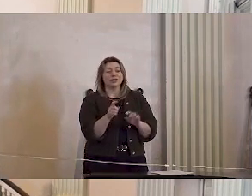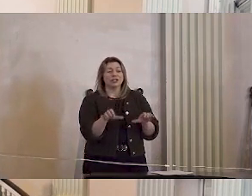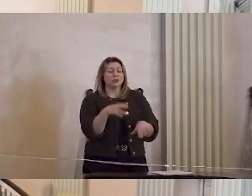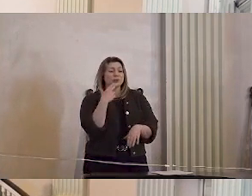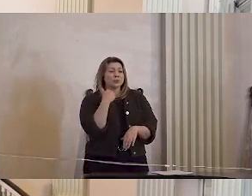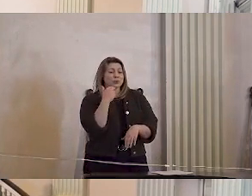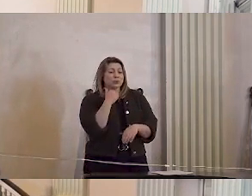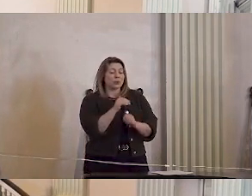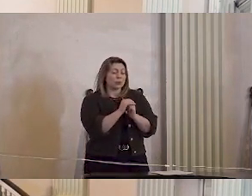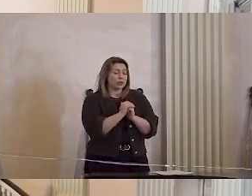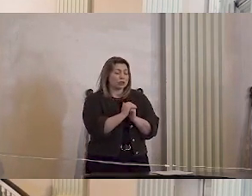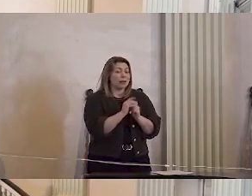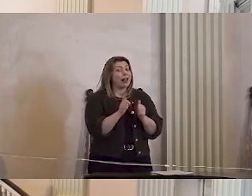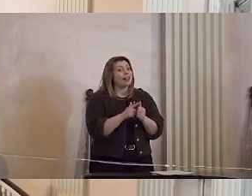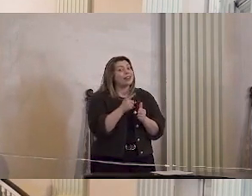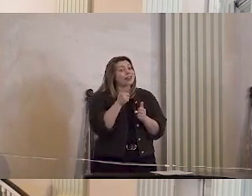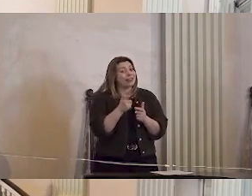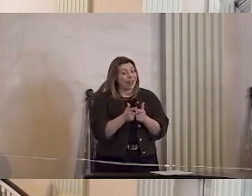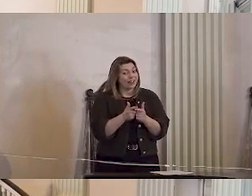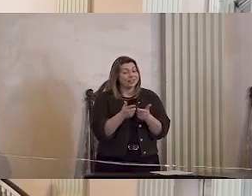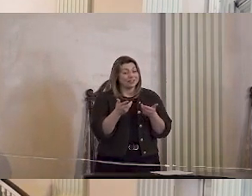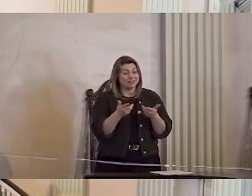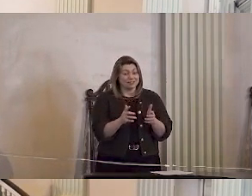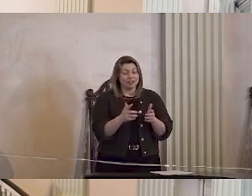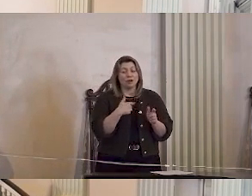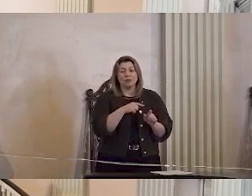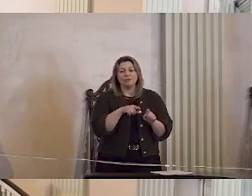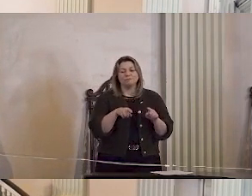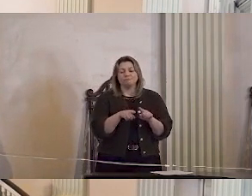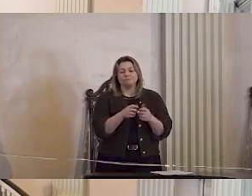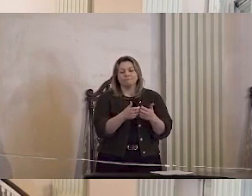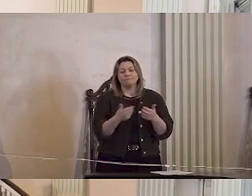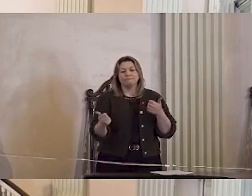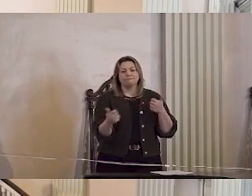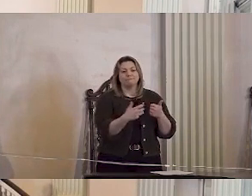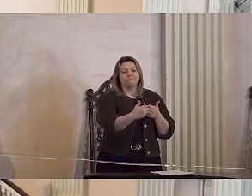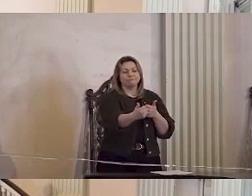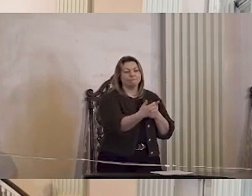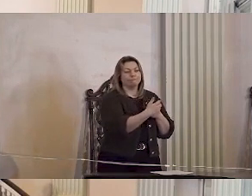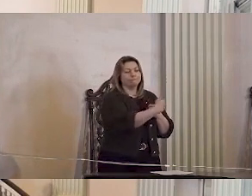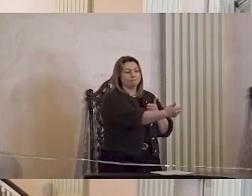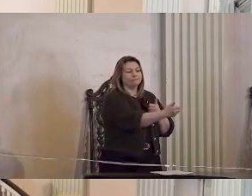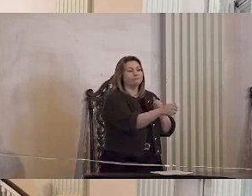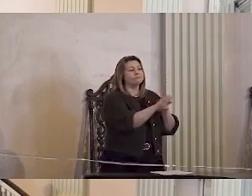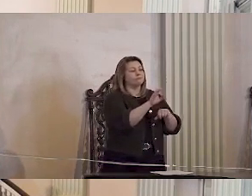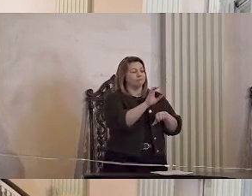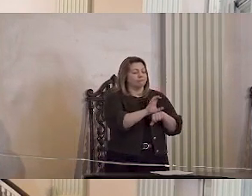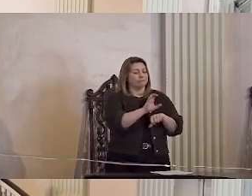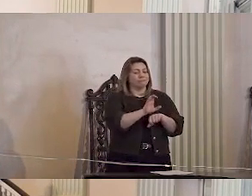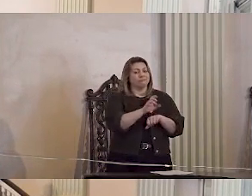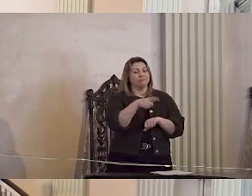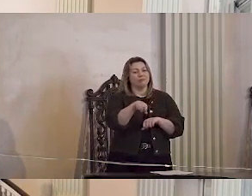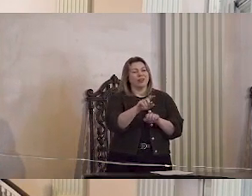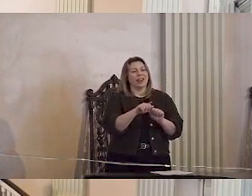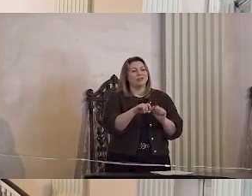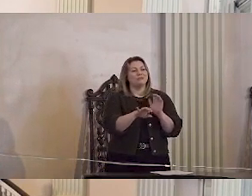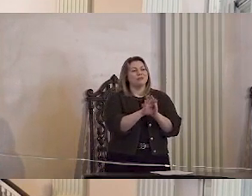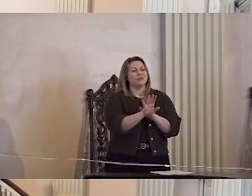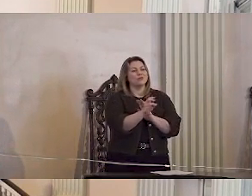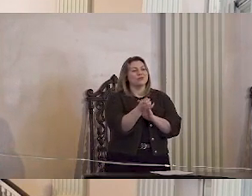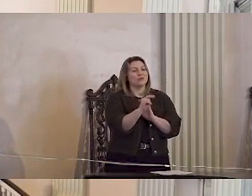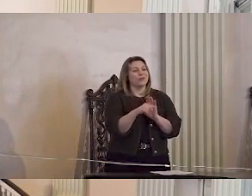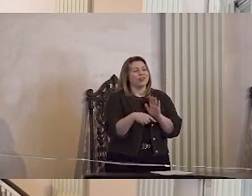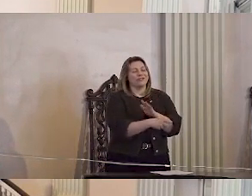mini worship, and then we will go our separate ways as a congregation to choose our own adventures